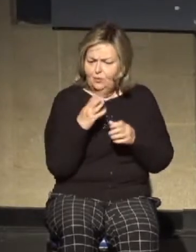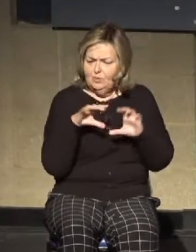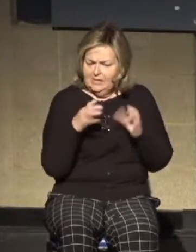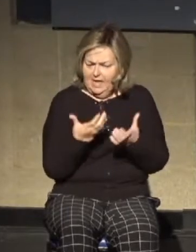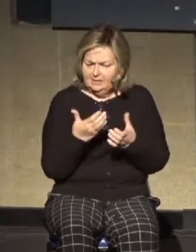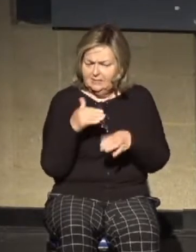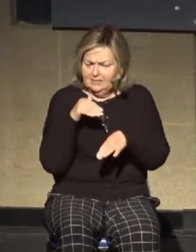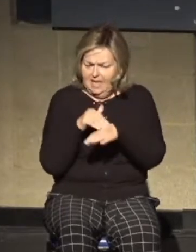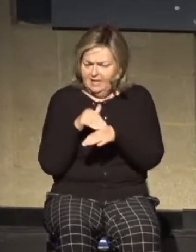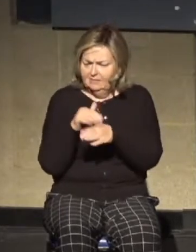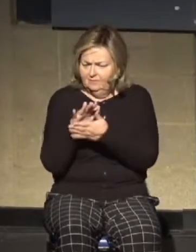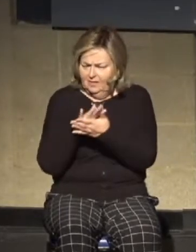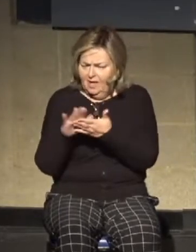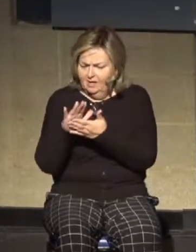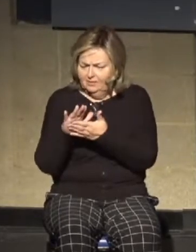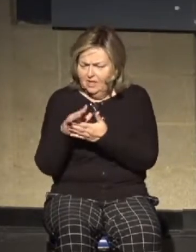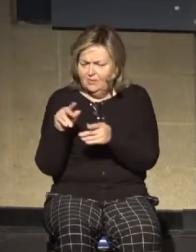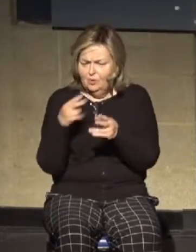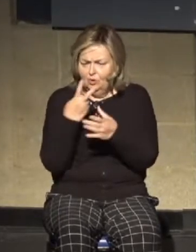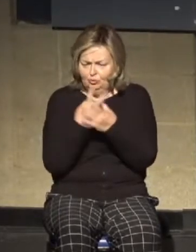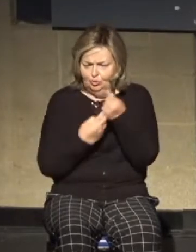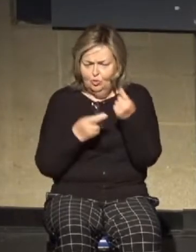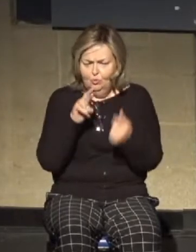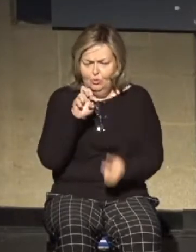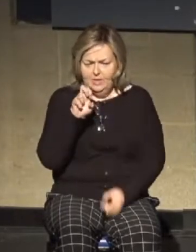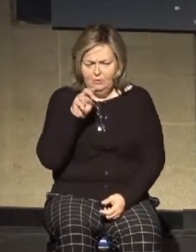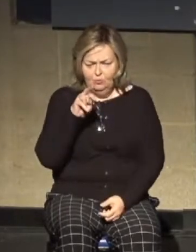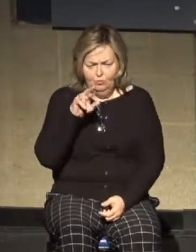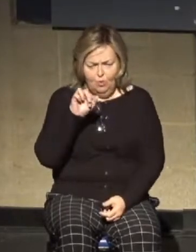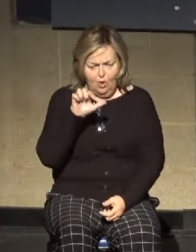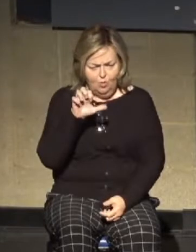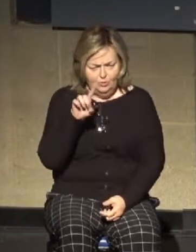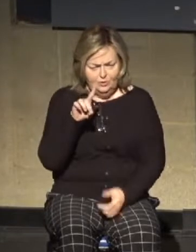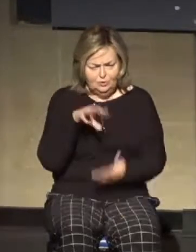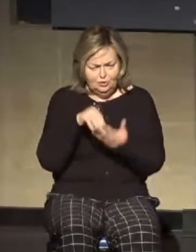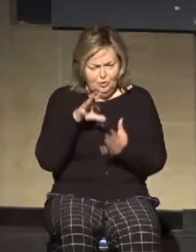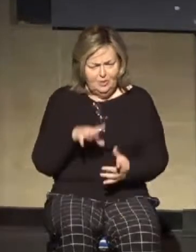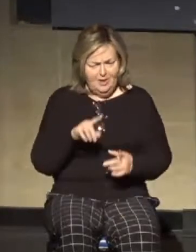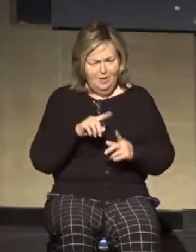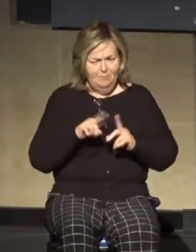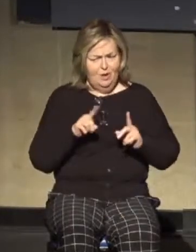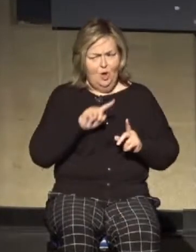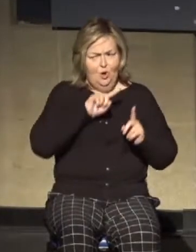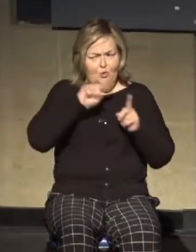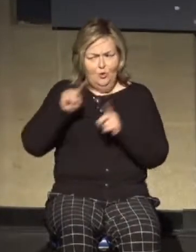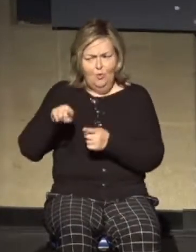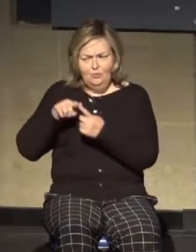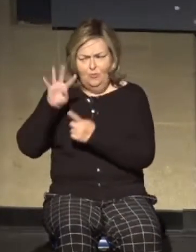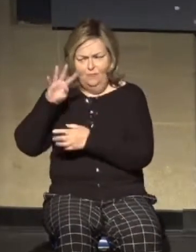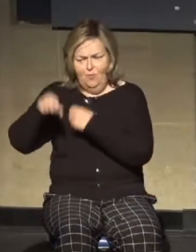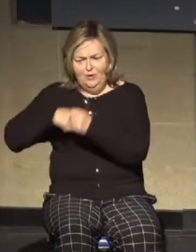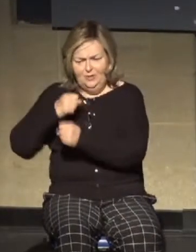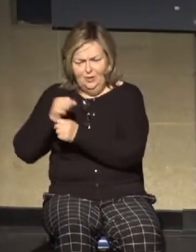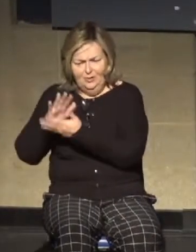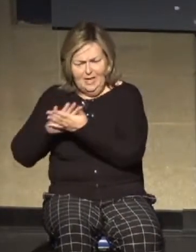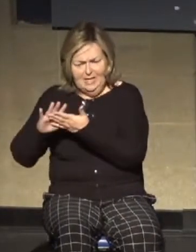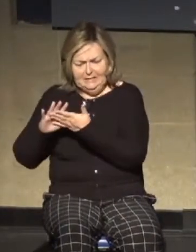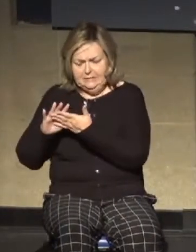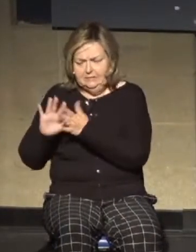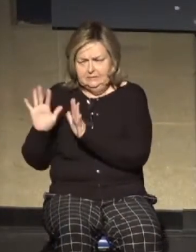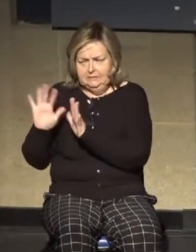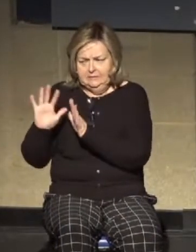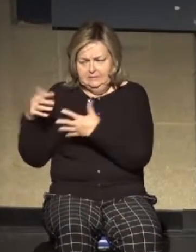college as a dually enrolled student, going to college full-time seemed much scarier. So with a lot of fear